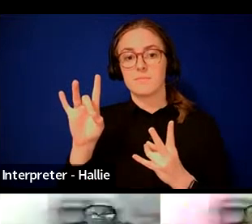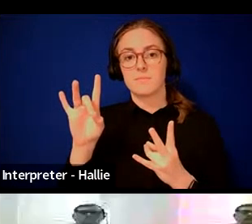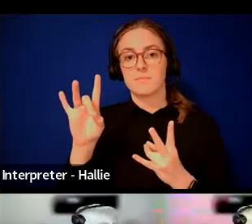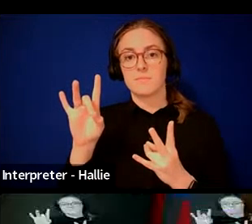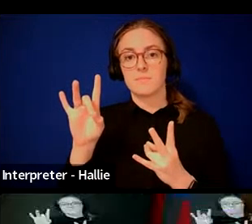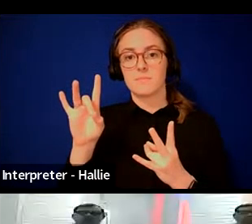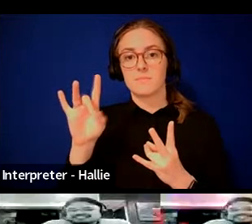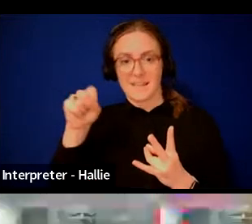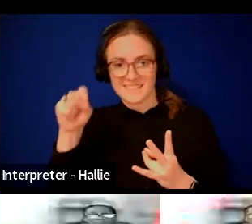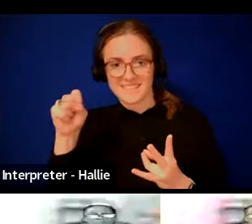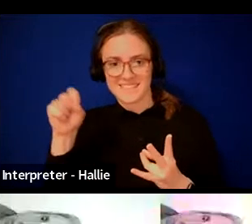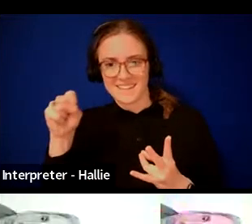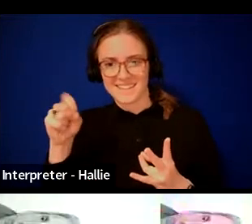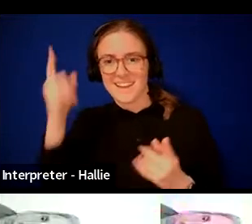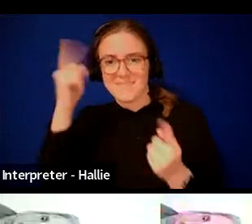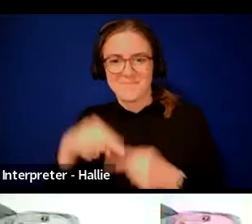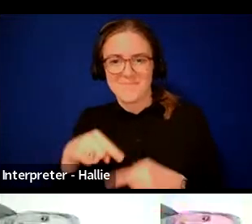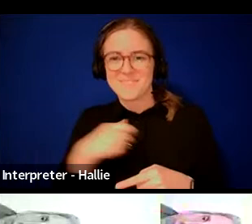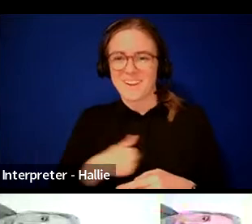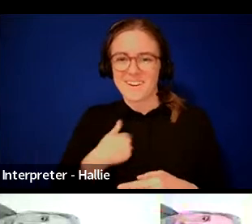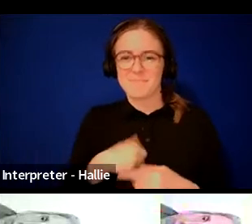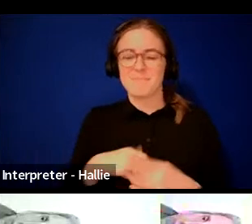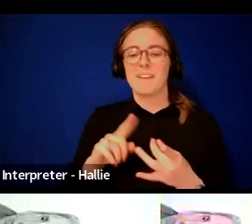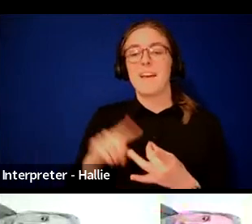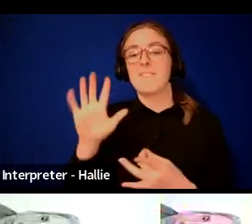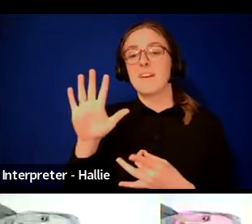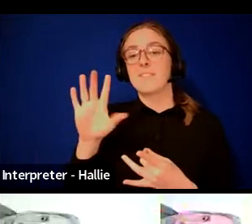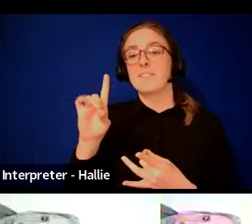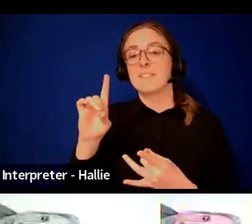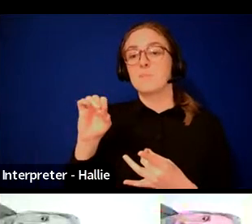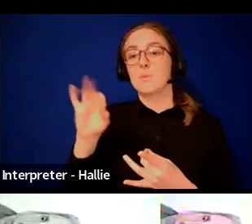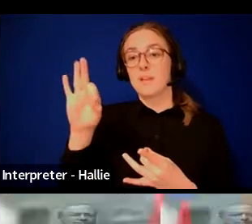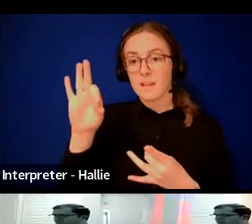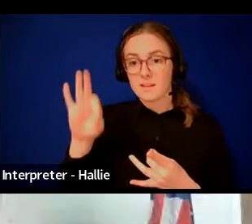Commissioner, Yes. Yeah. Sorry. 5D09.